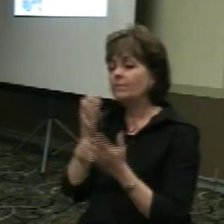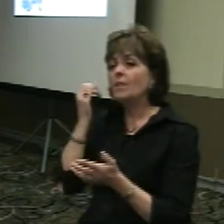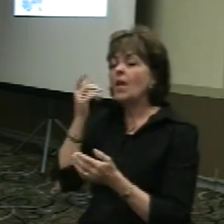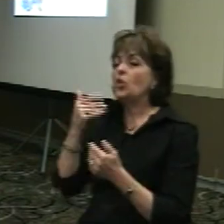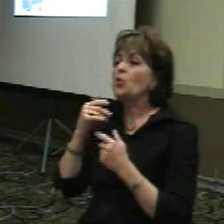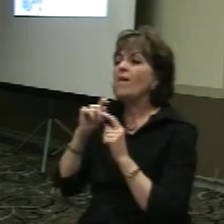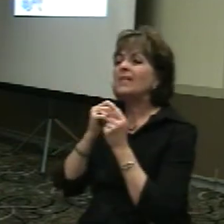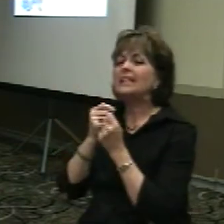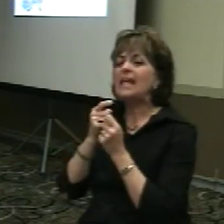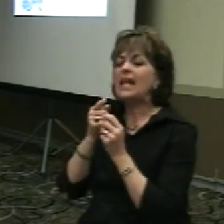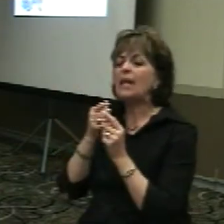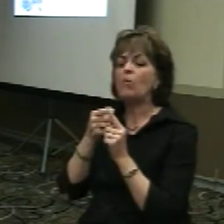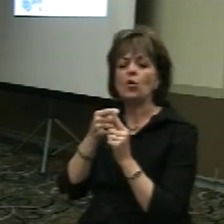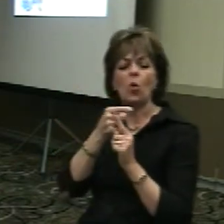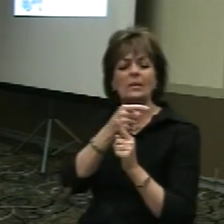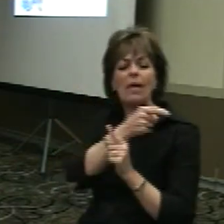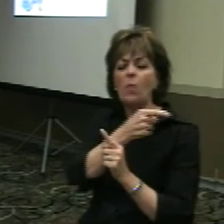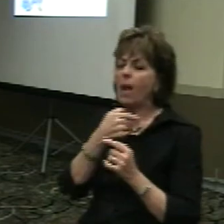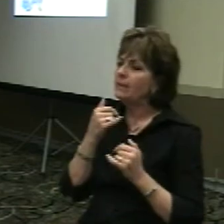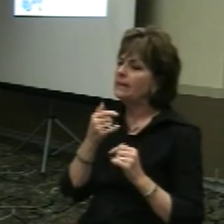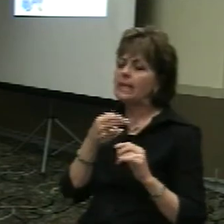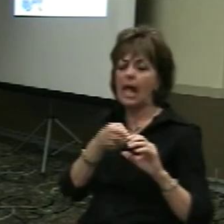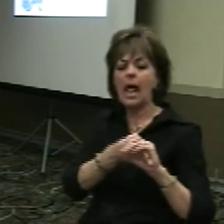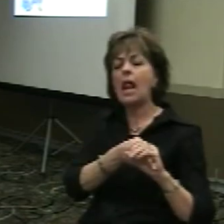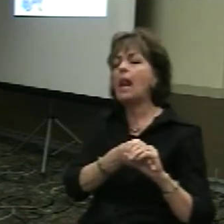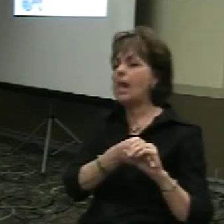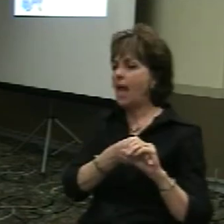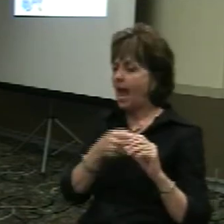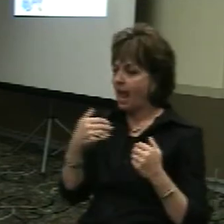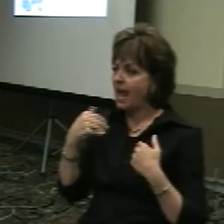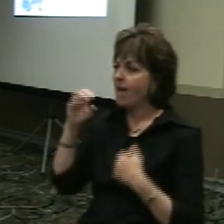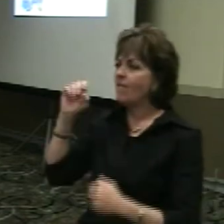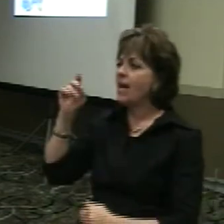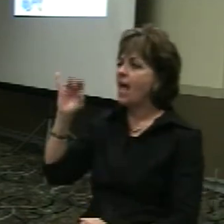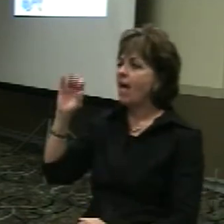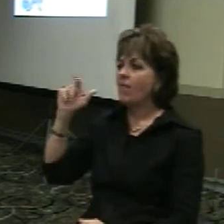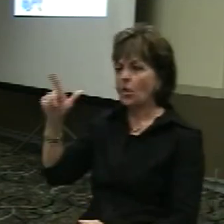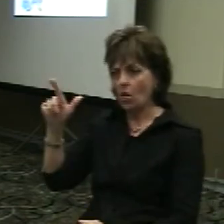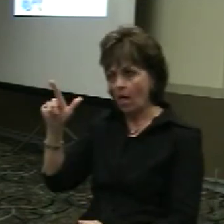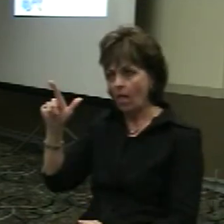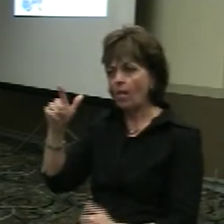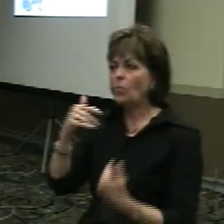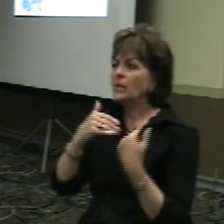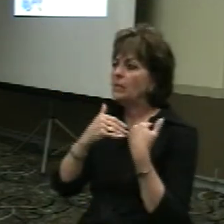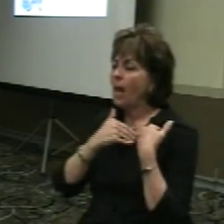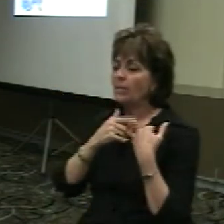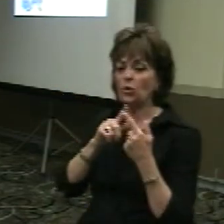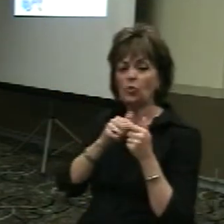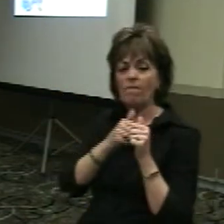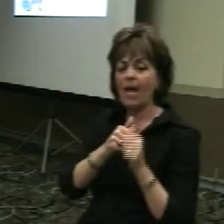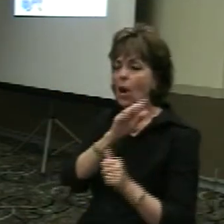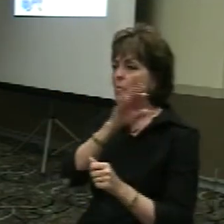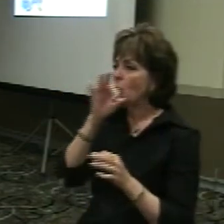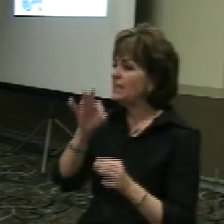if the team goes the other way, I'm still a member of that team, and I have an ethical responsibility to carry out the team's decision. Even though it goes against my belief,